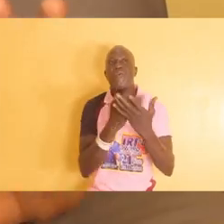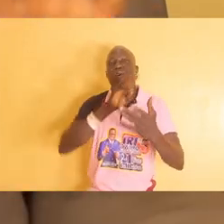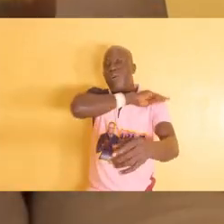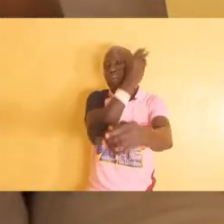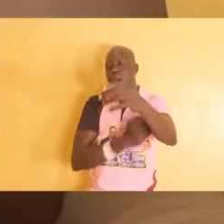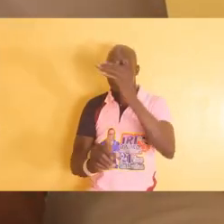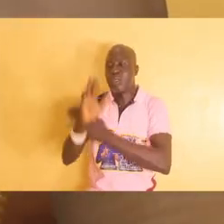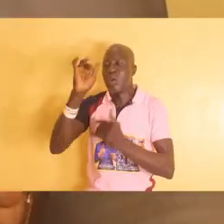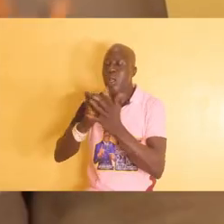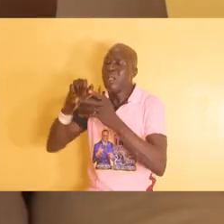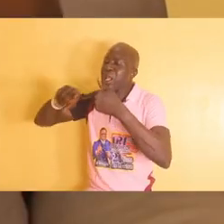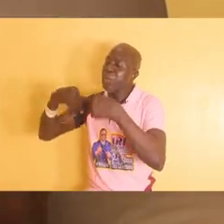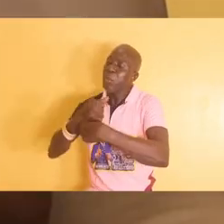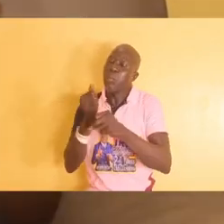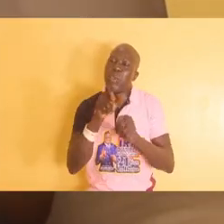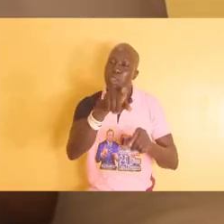Almighty God.